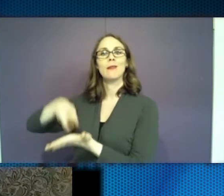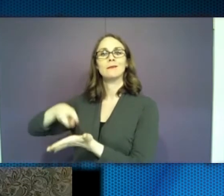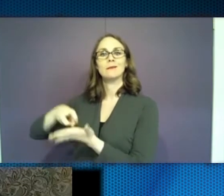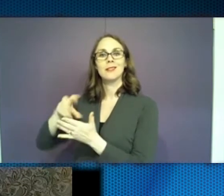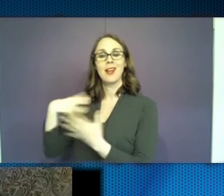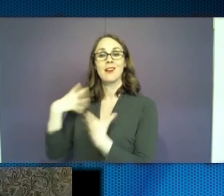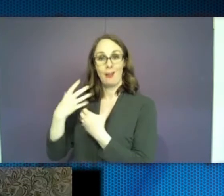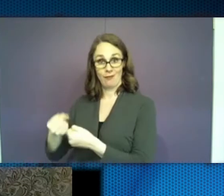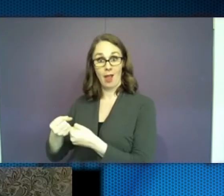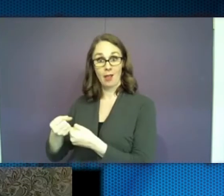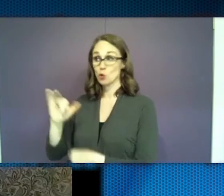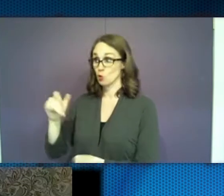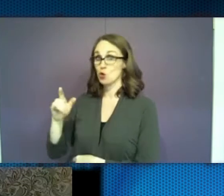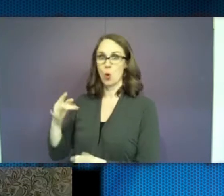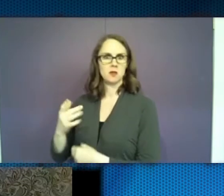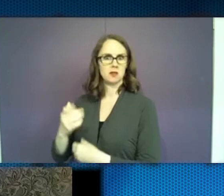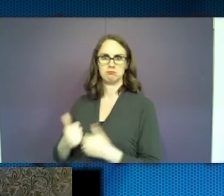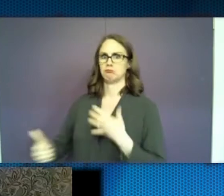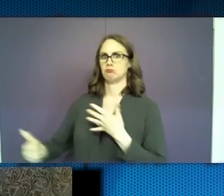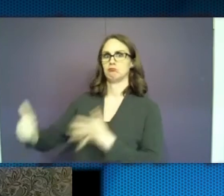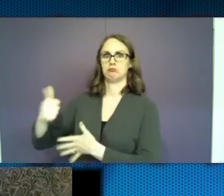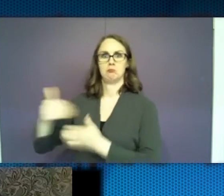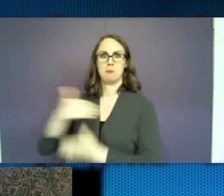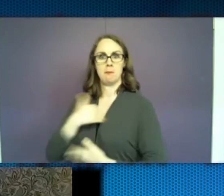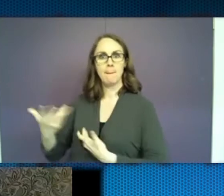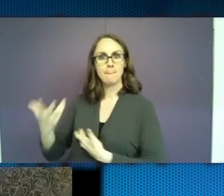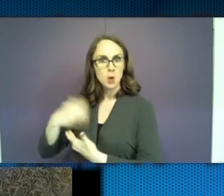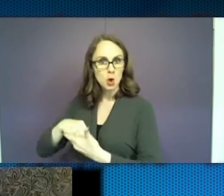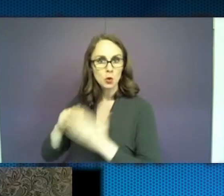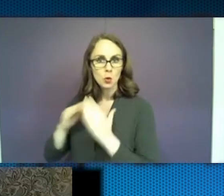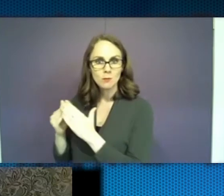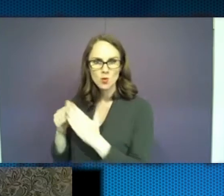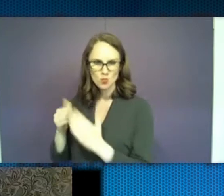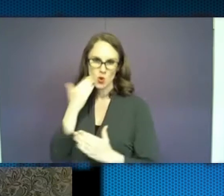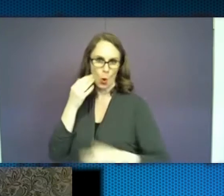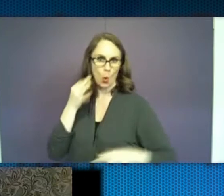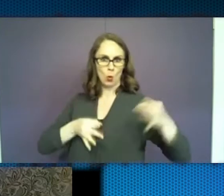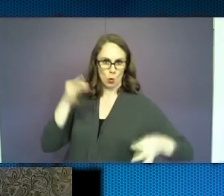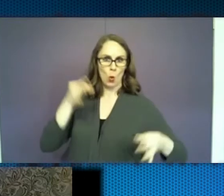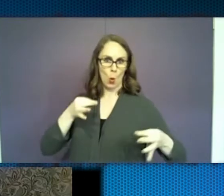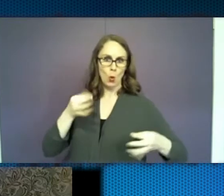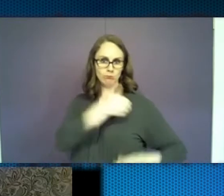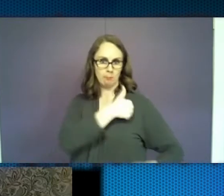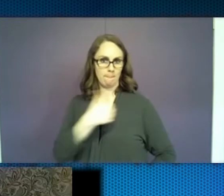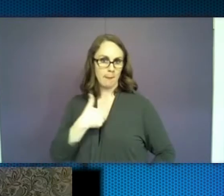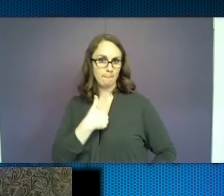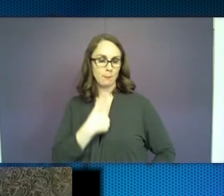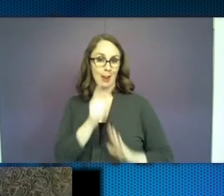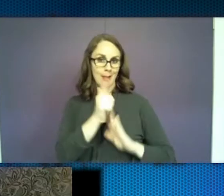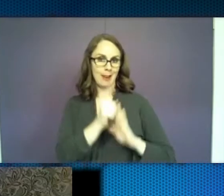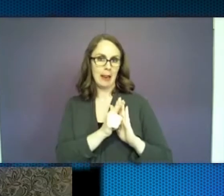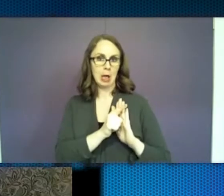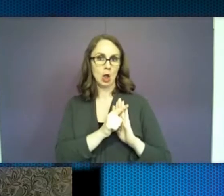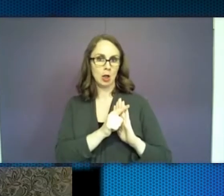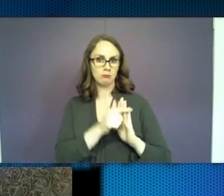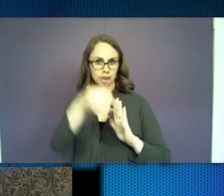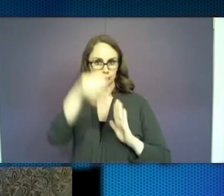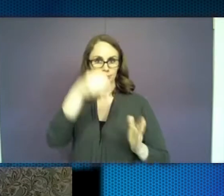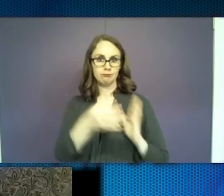prominent member of their community. He was a member of the court. Again, he had that legal background, and he was the elder in their